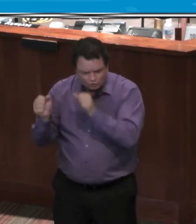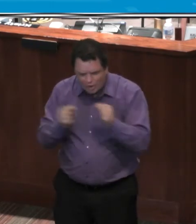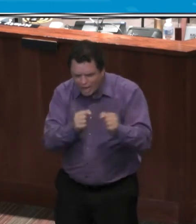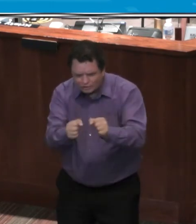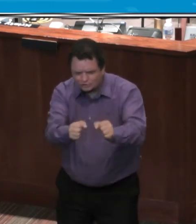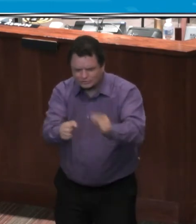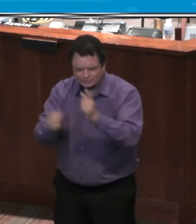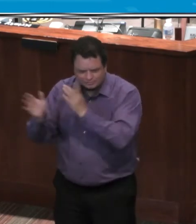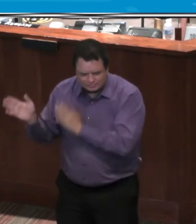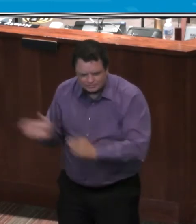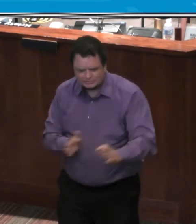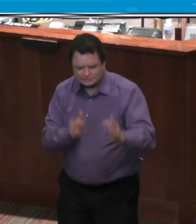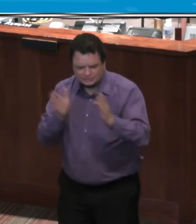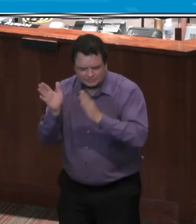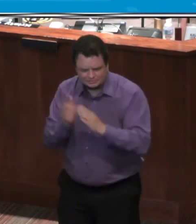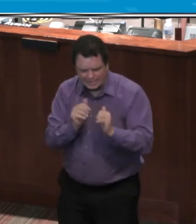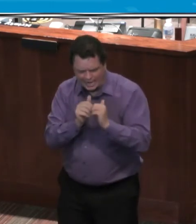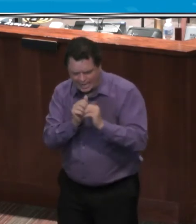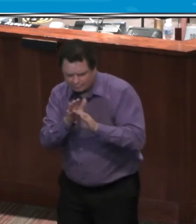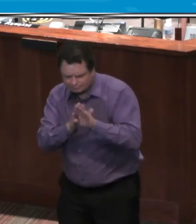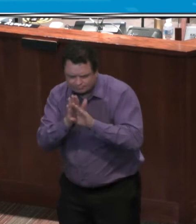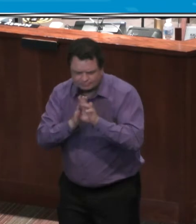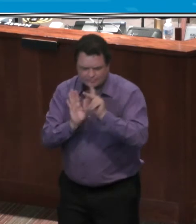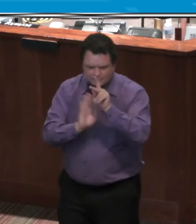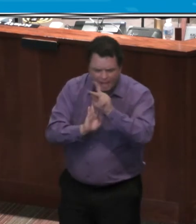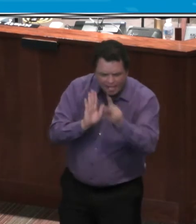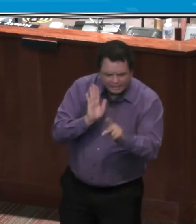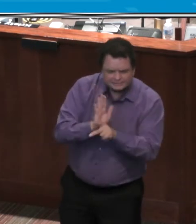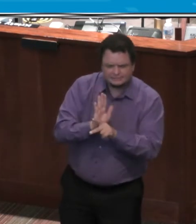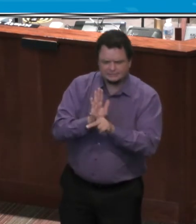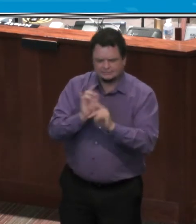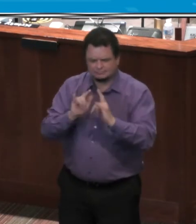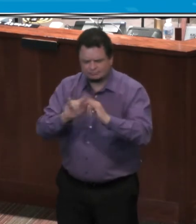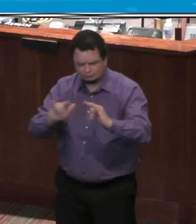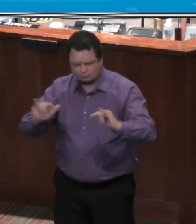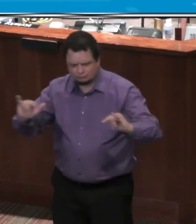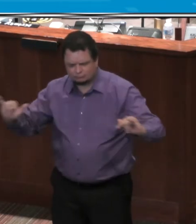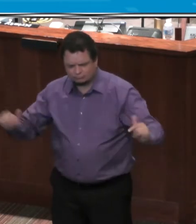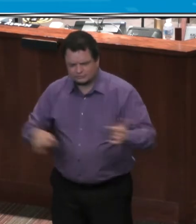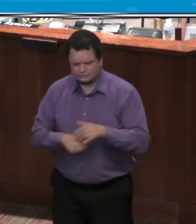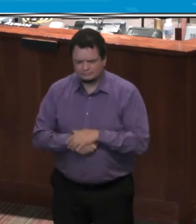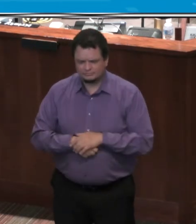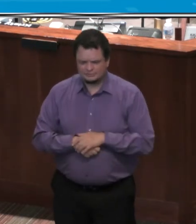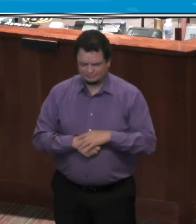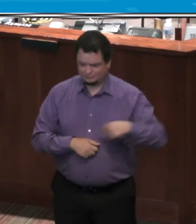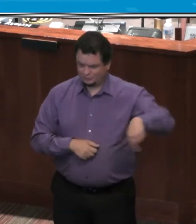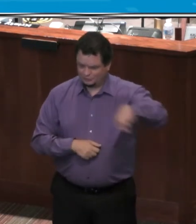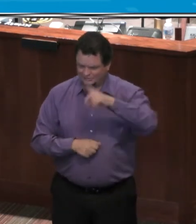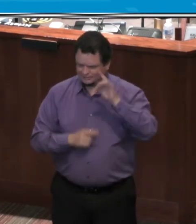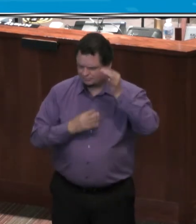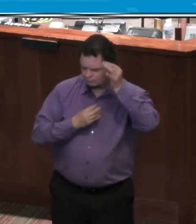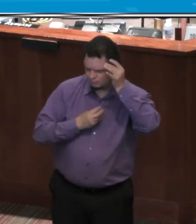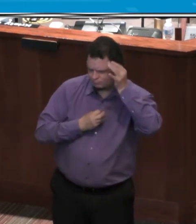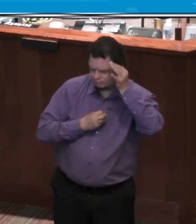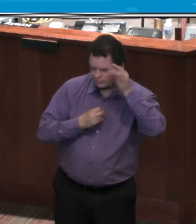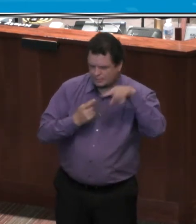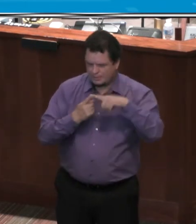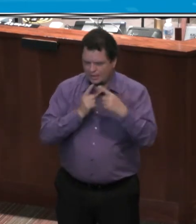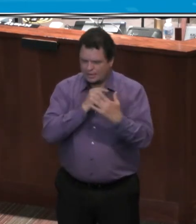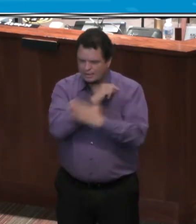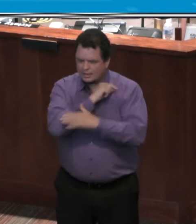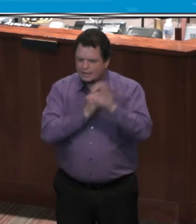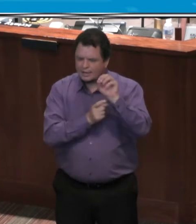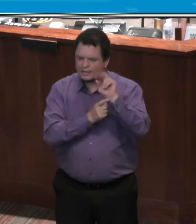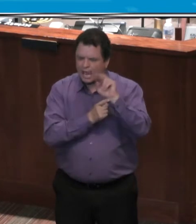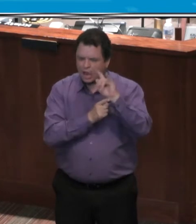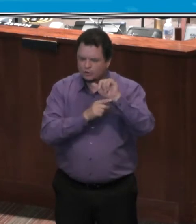only strengthen Southeast, but strengthen the whole city and the county as well. So thank you very much for